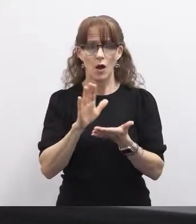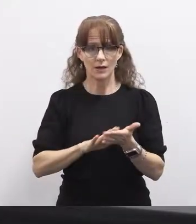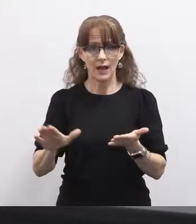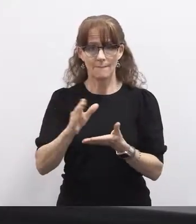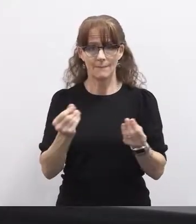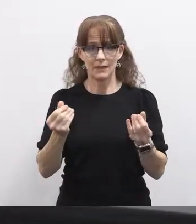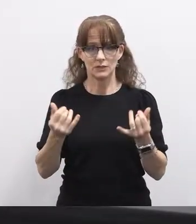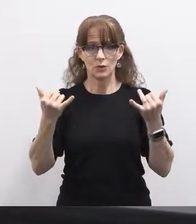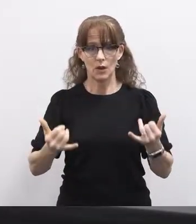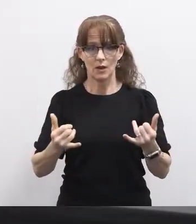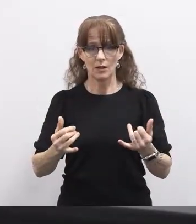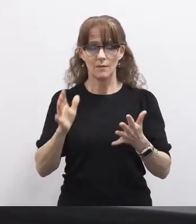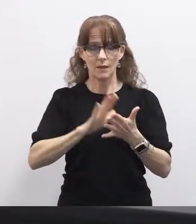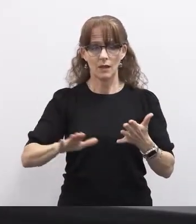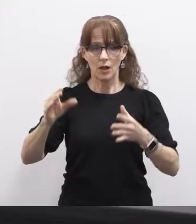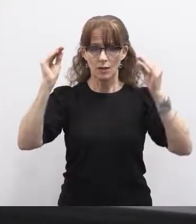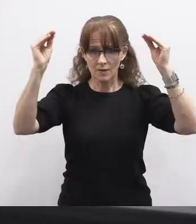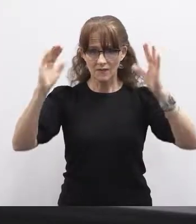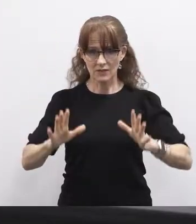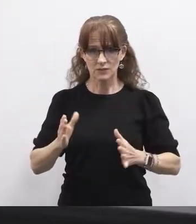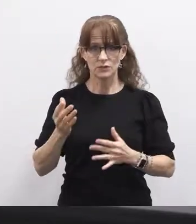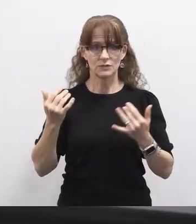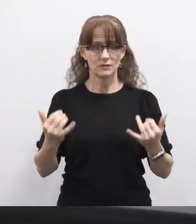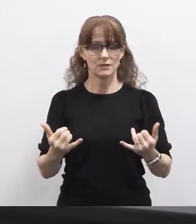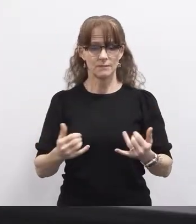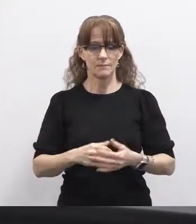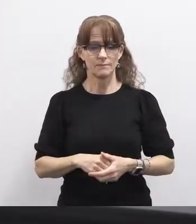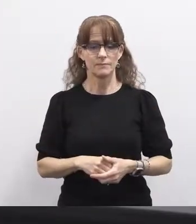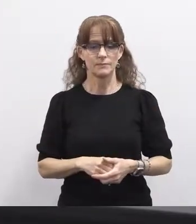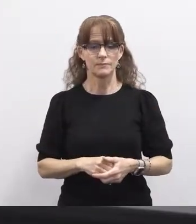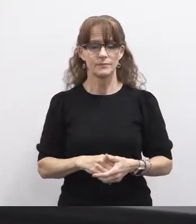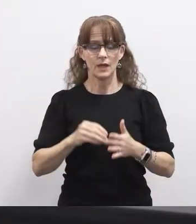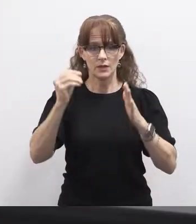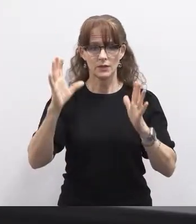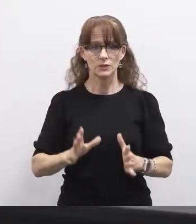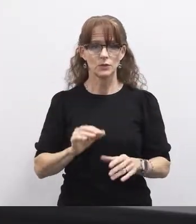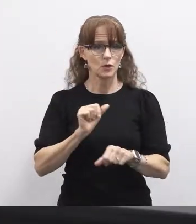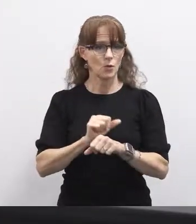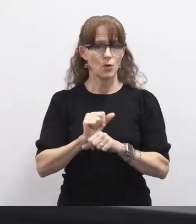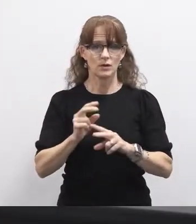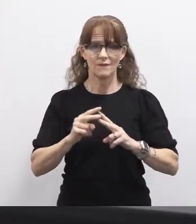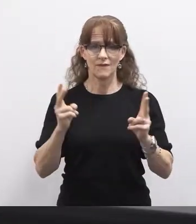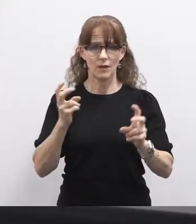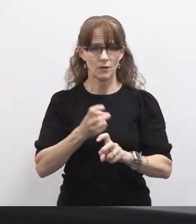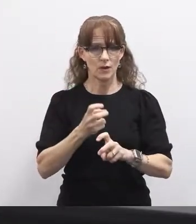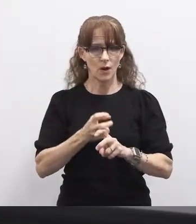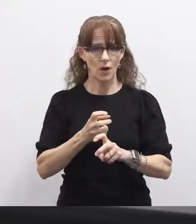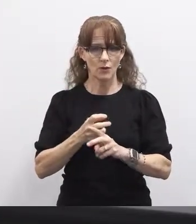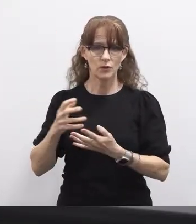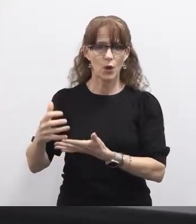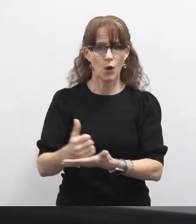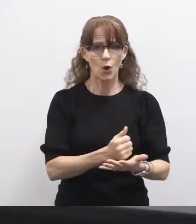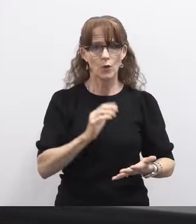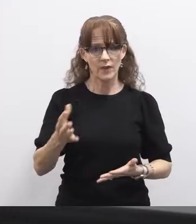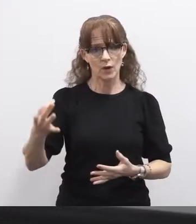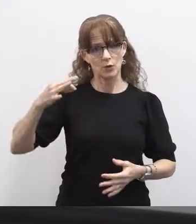by actual college professors. Our students are working very hard to earn their college